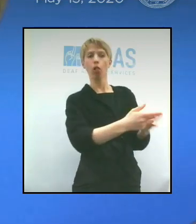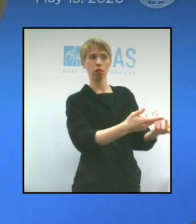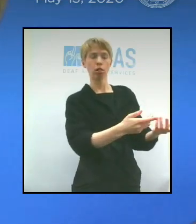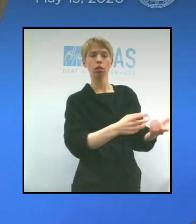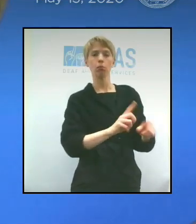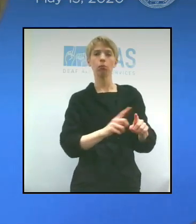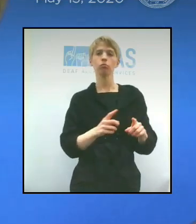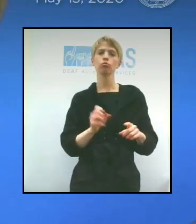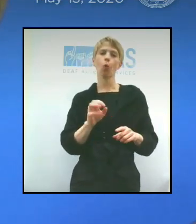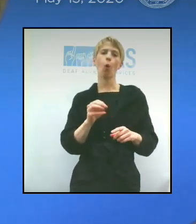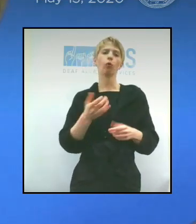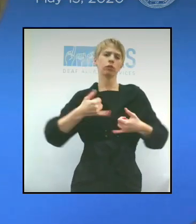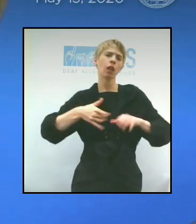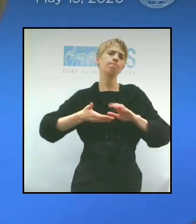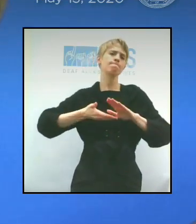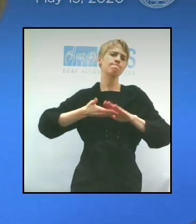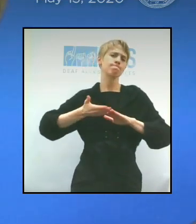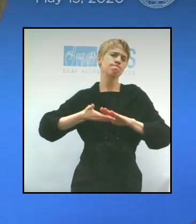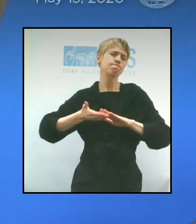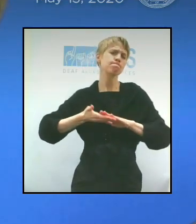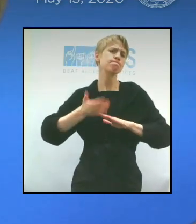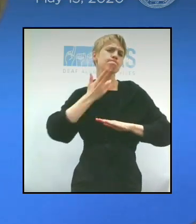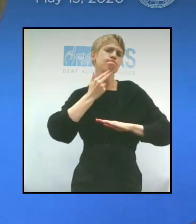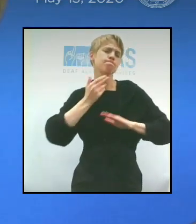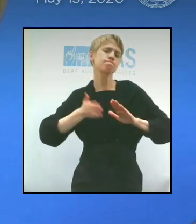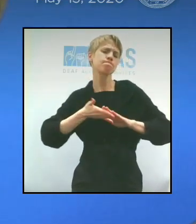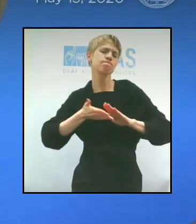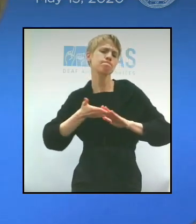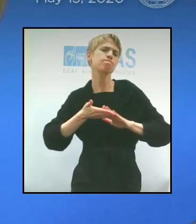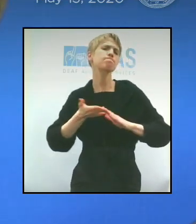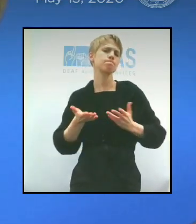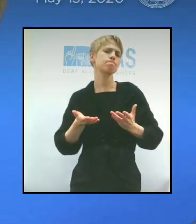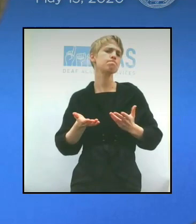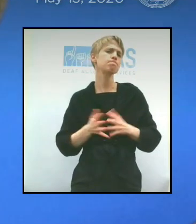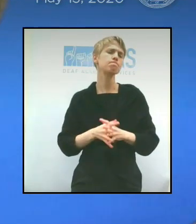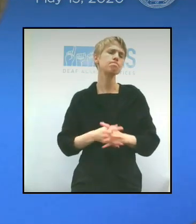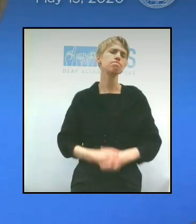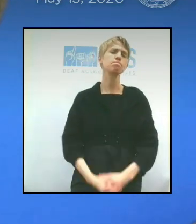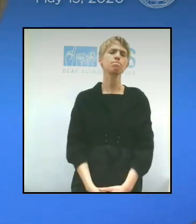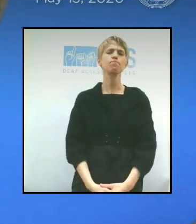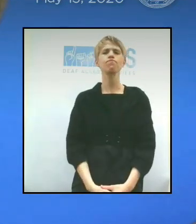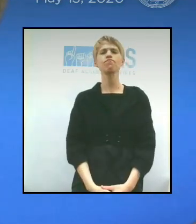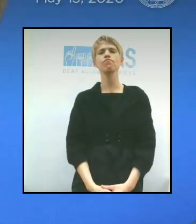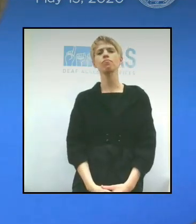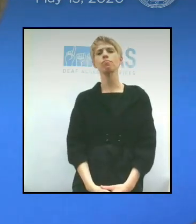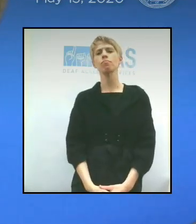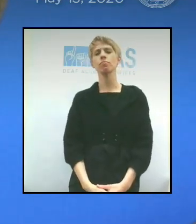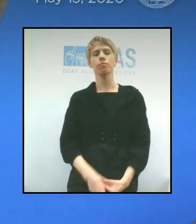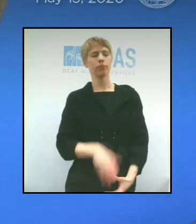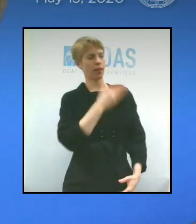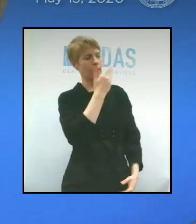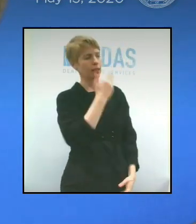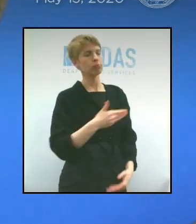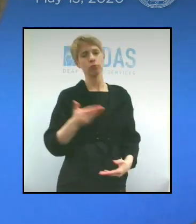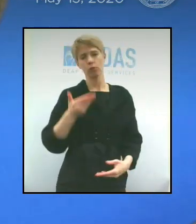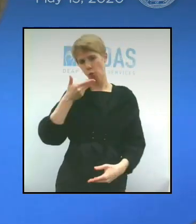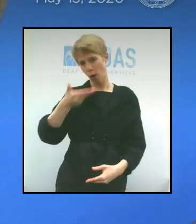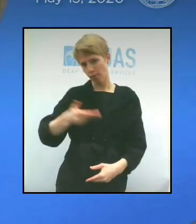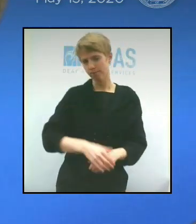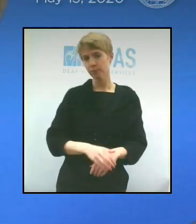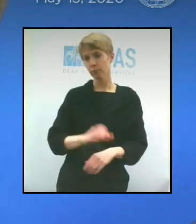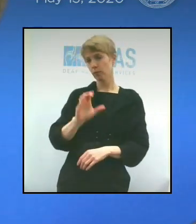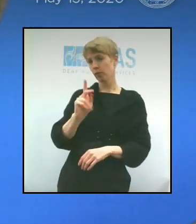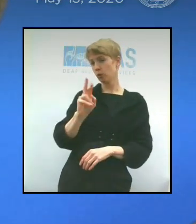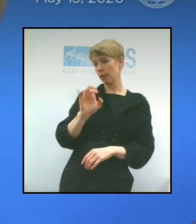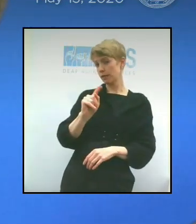normal capacity that we see before this COVID-19 outbreak. All right, thank you. You're welcome. Christy